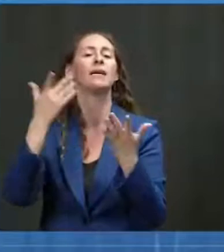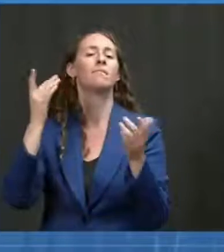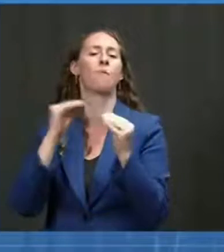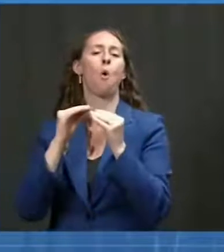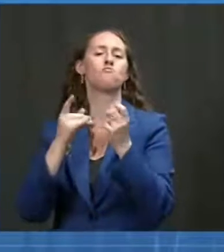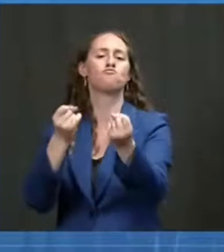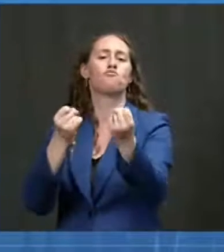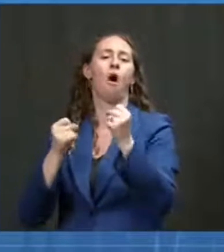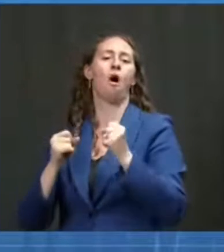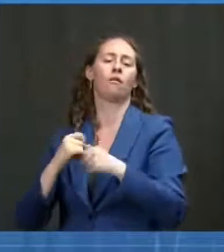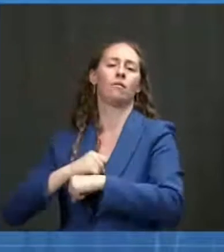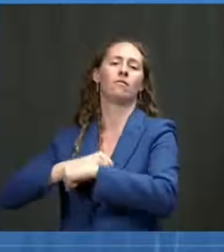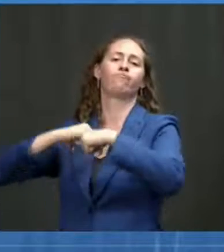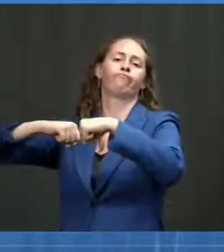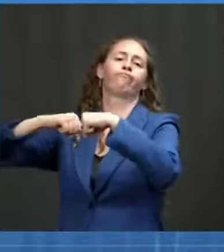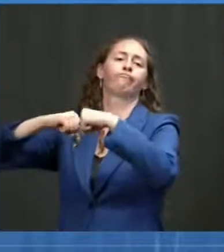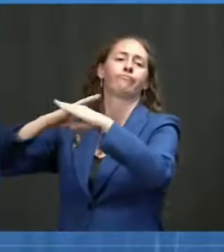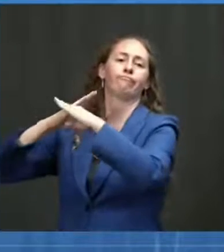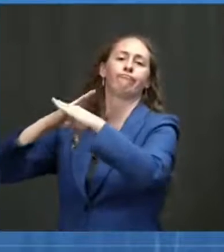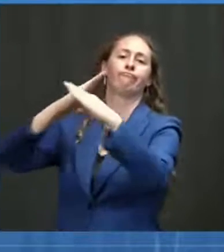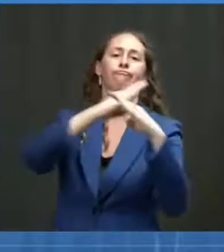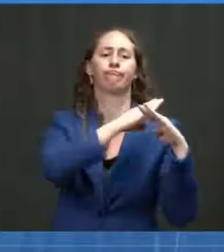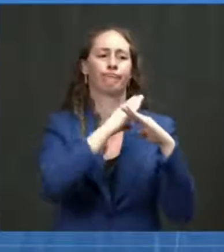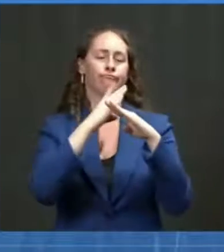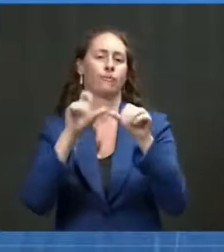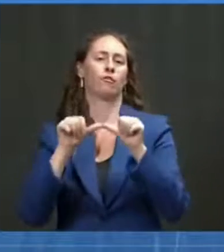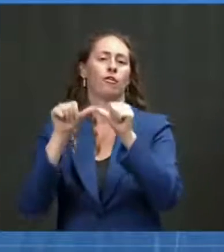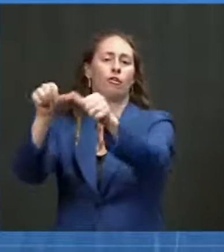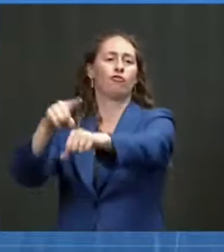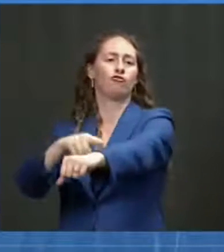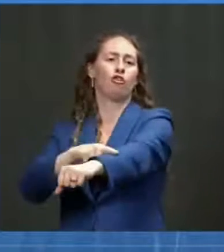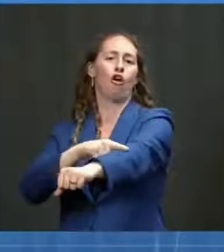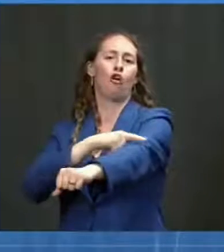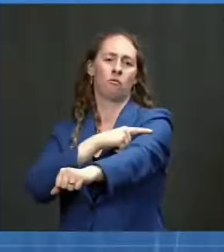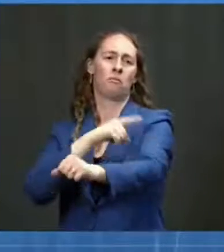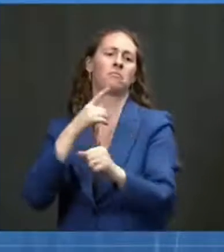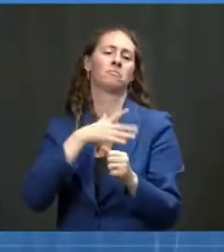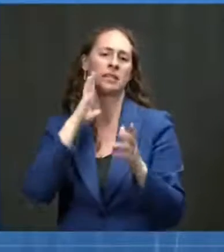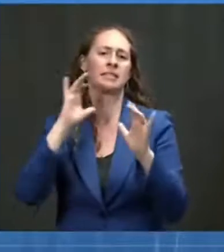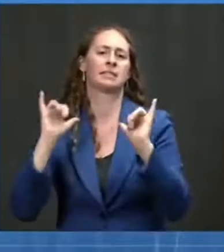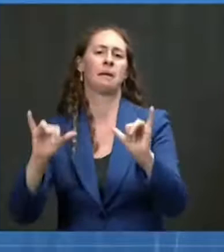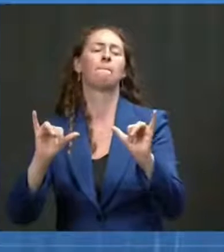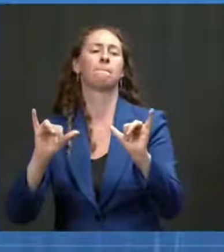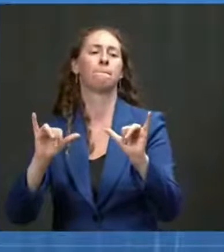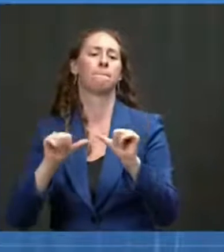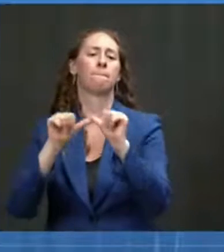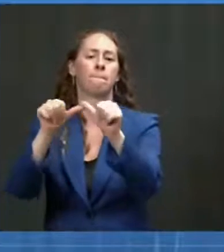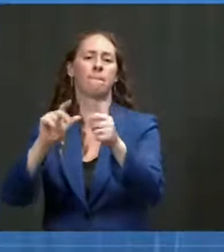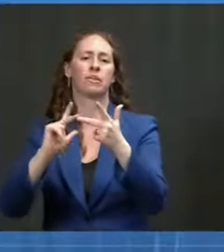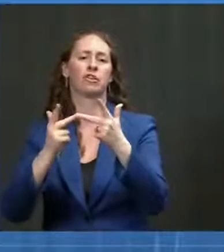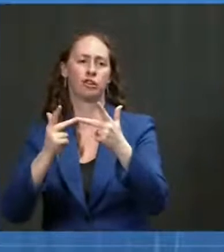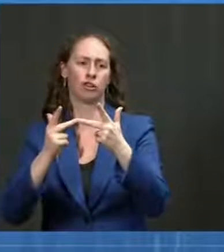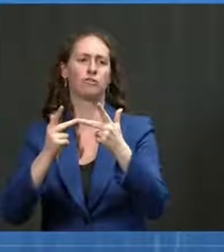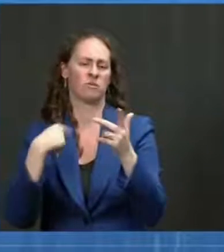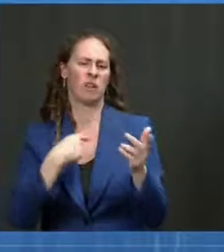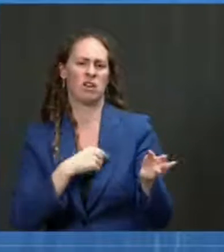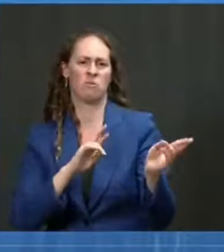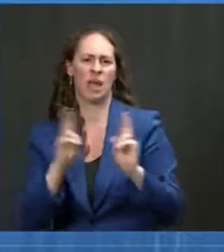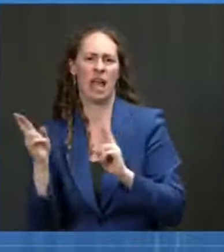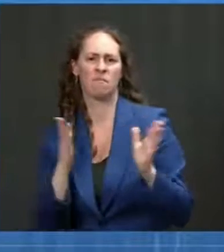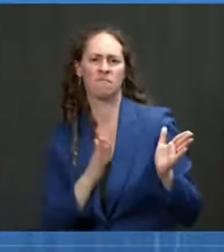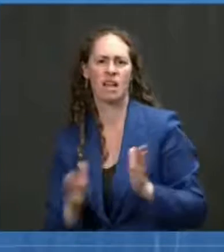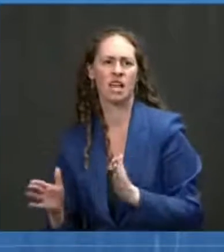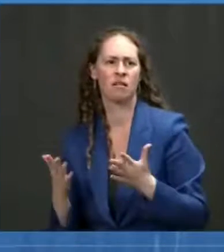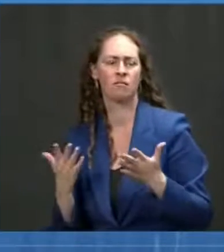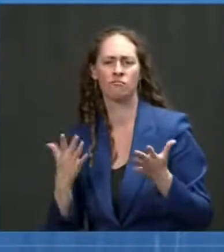during the phases of our vaccination rollout. In the context of these concerns, we are planning for Americans to receive